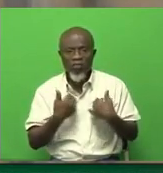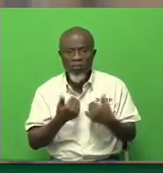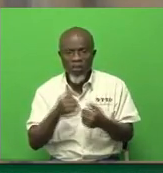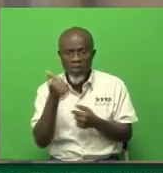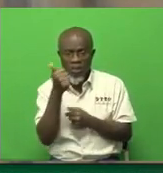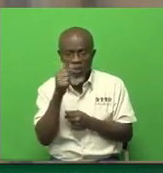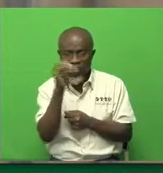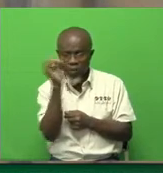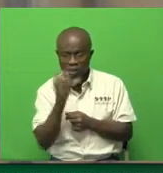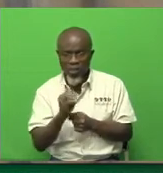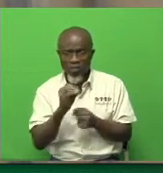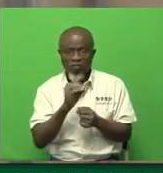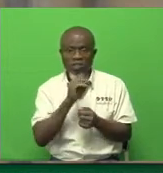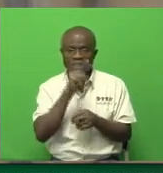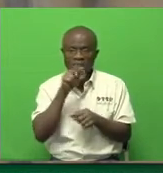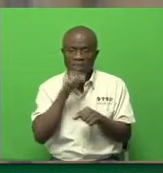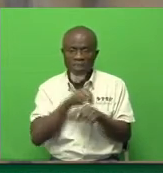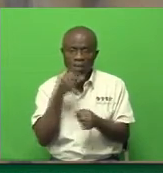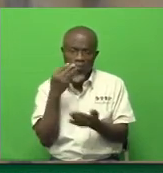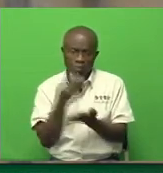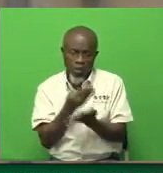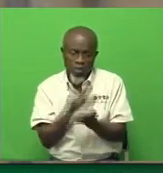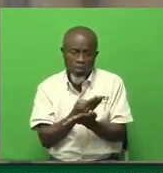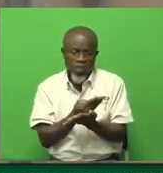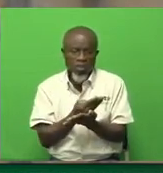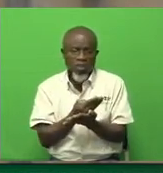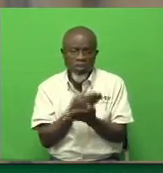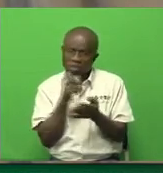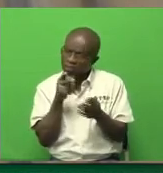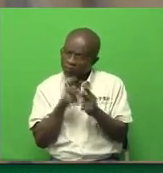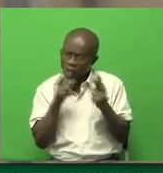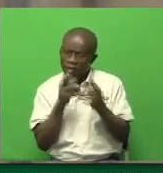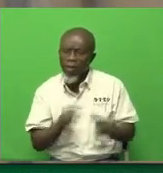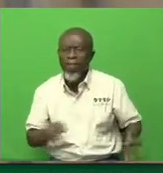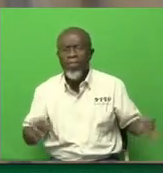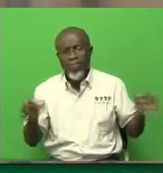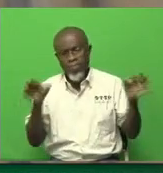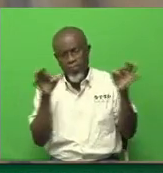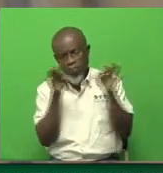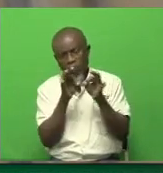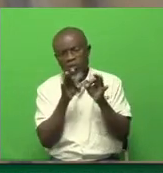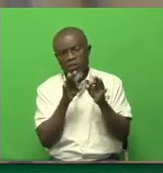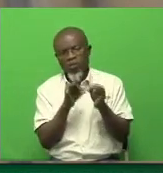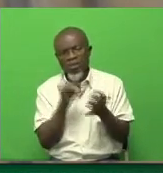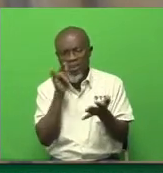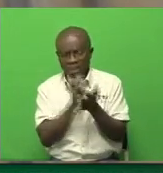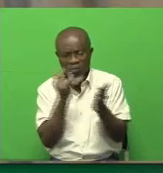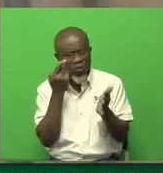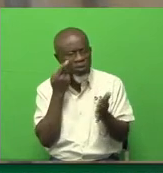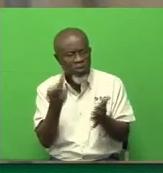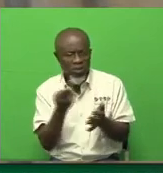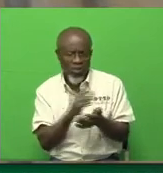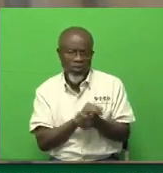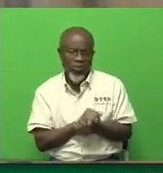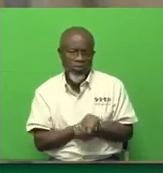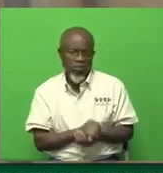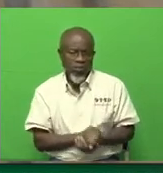years Madam speaker this is what priority and education means that's what it means